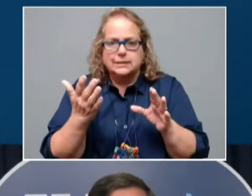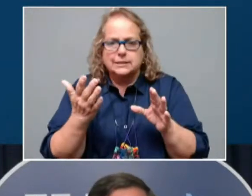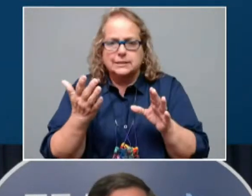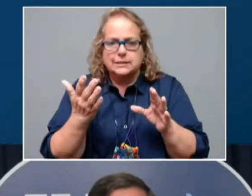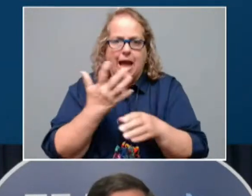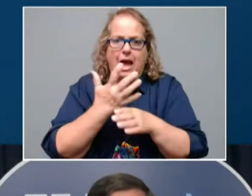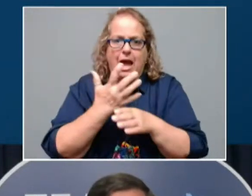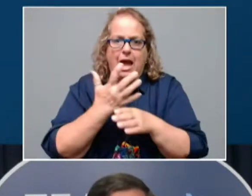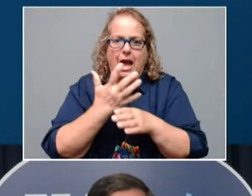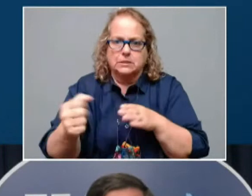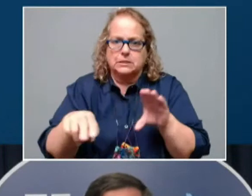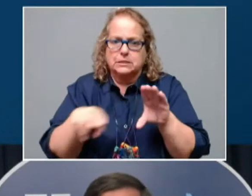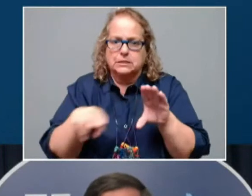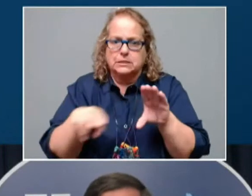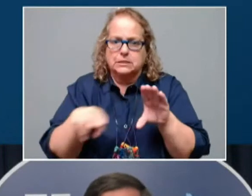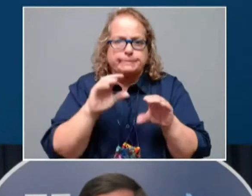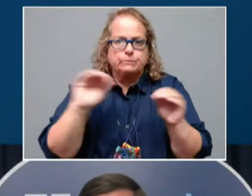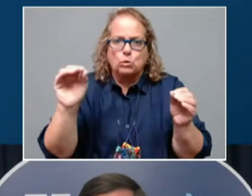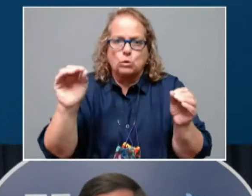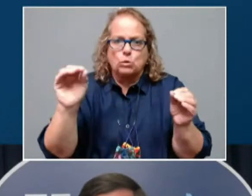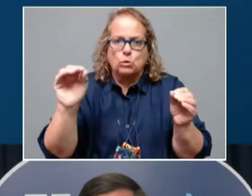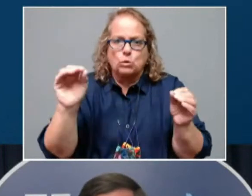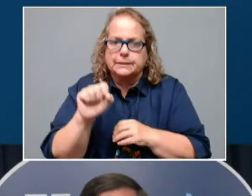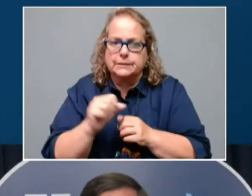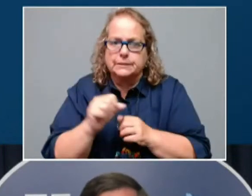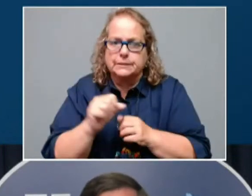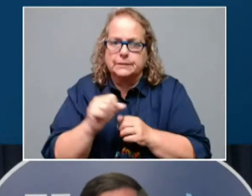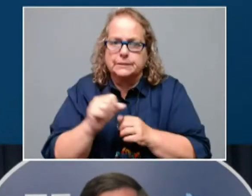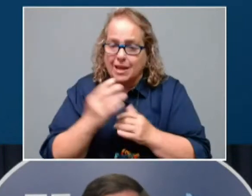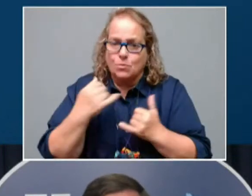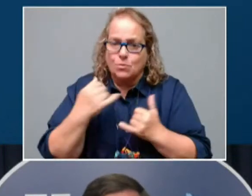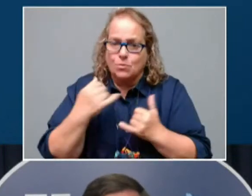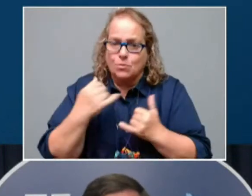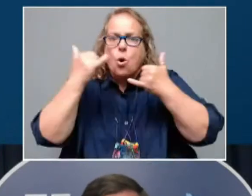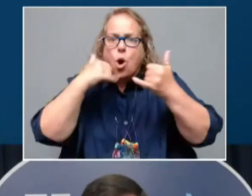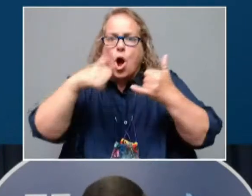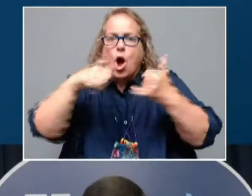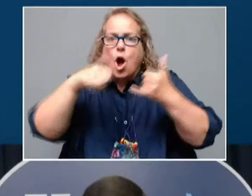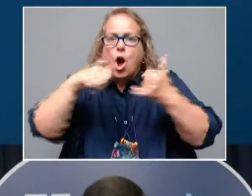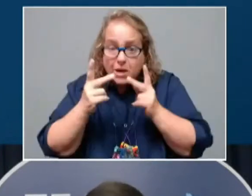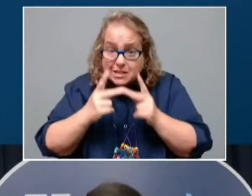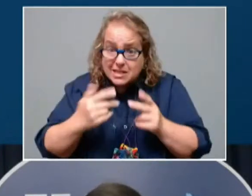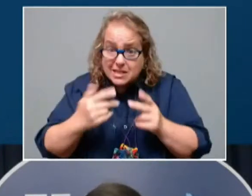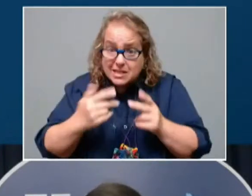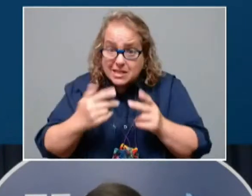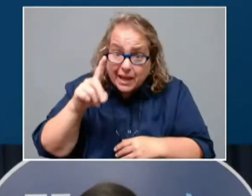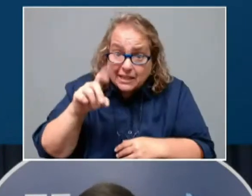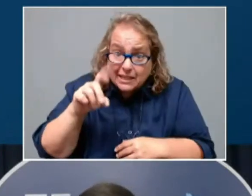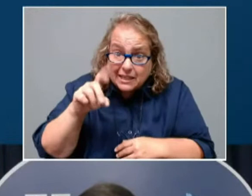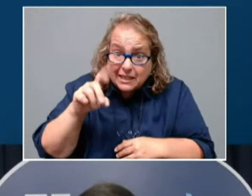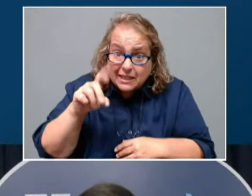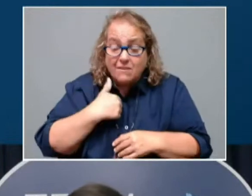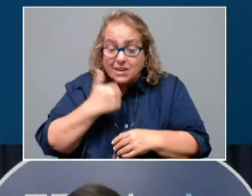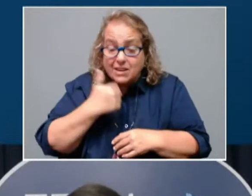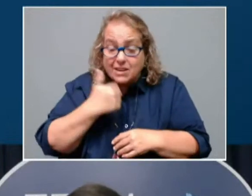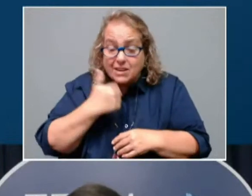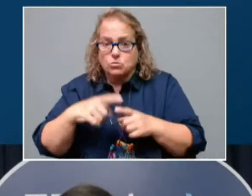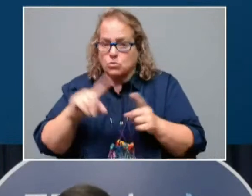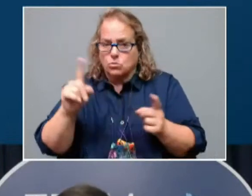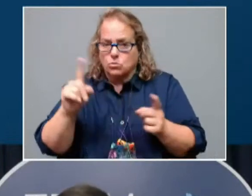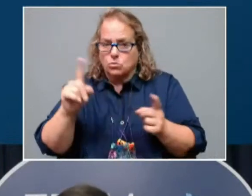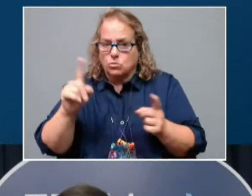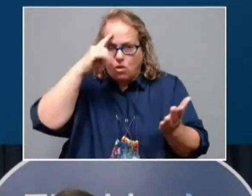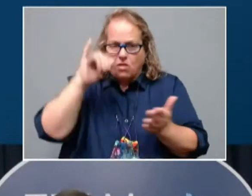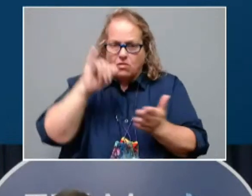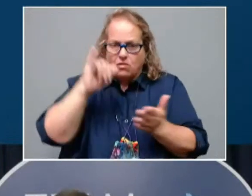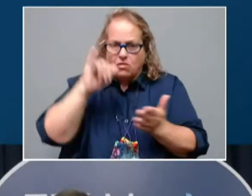now spend more time calling other places to see if there's a bed than they ever thought was possible. Let's look at the